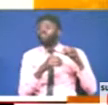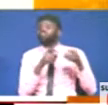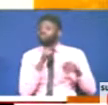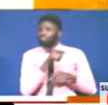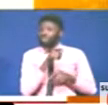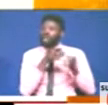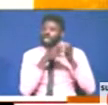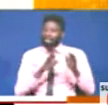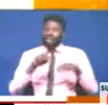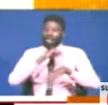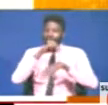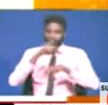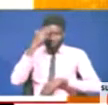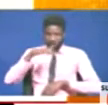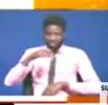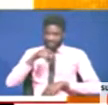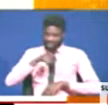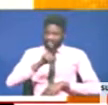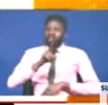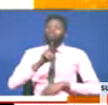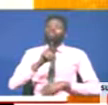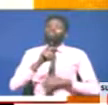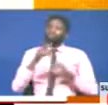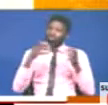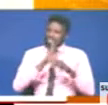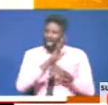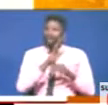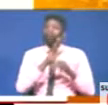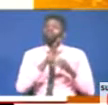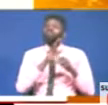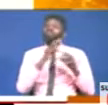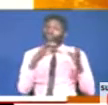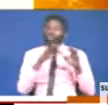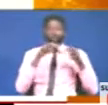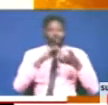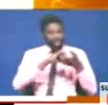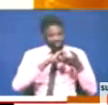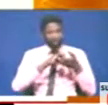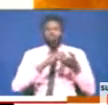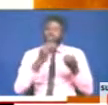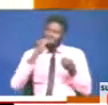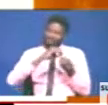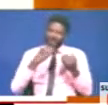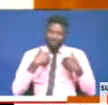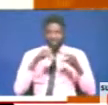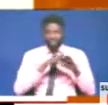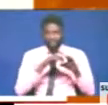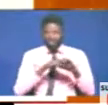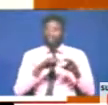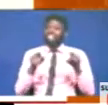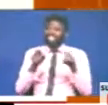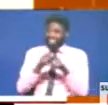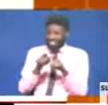in the National Assembly of the largest party or coalition of parties, while the leader of minority party shall be the person who